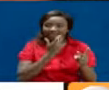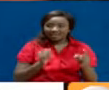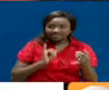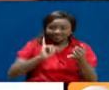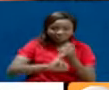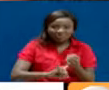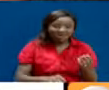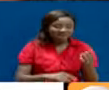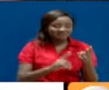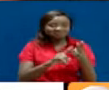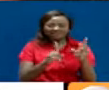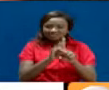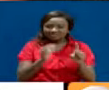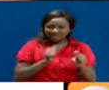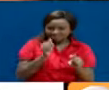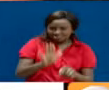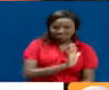the daughters,